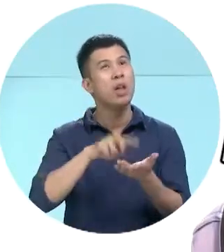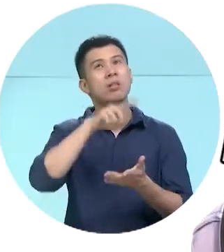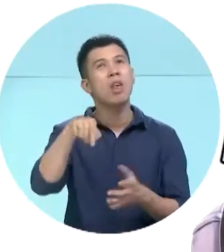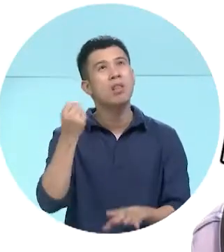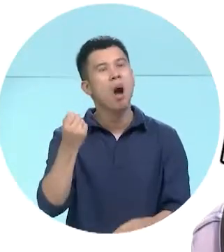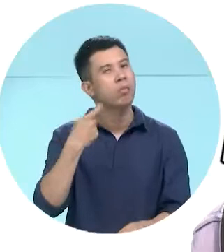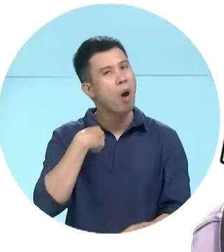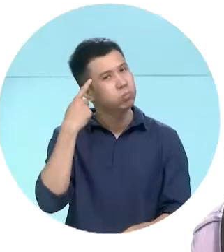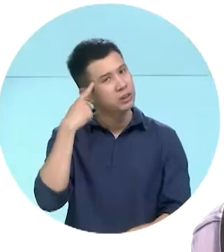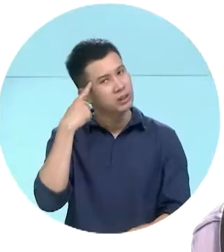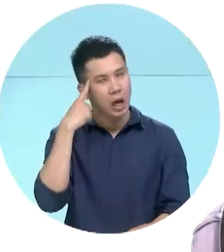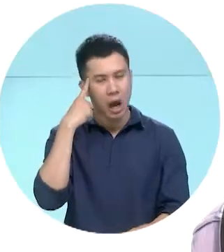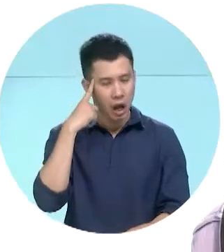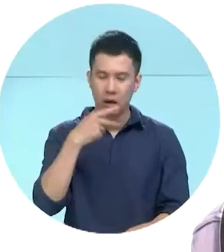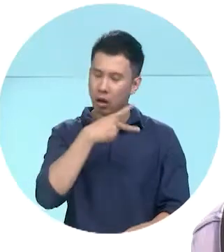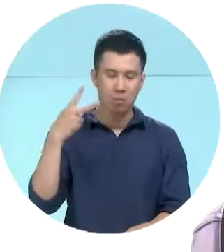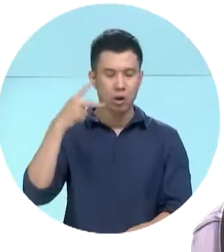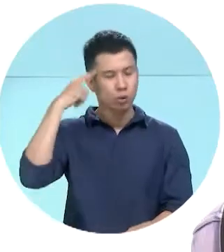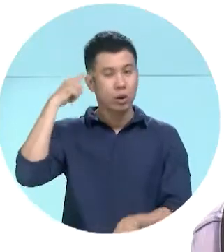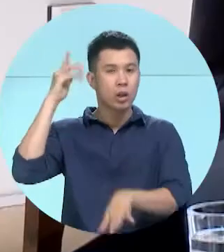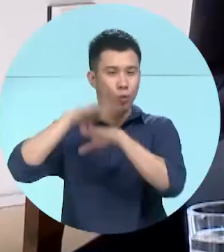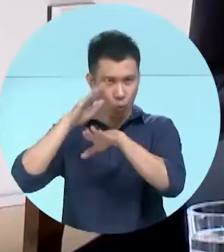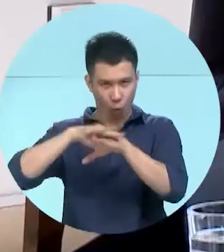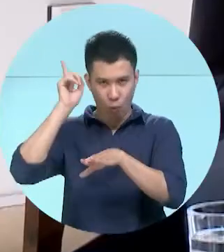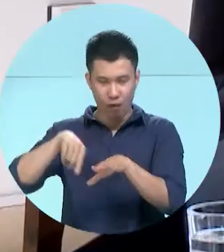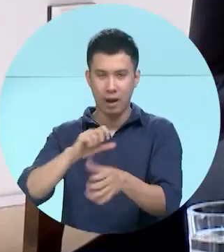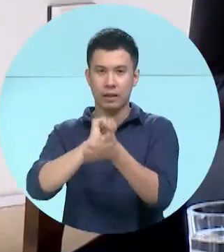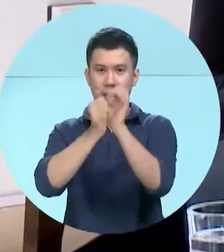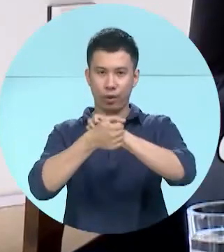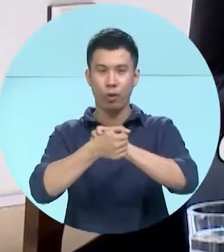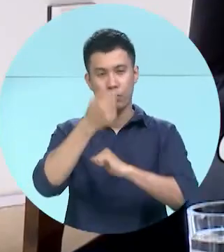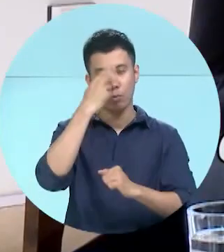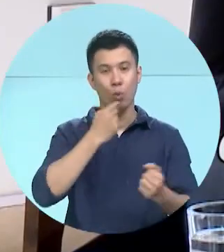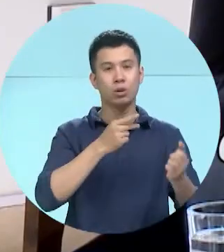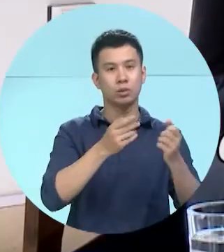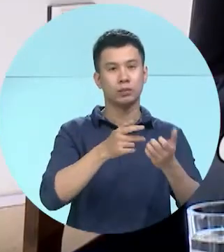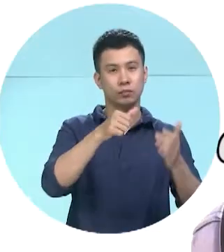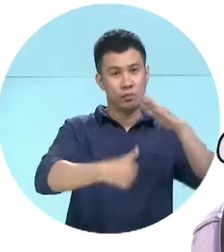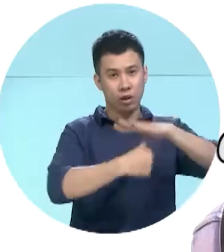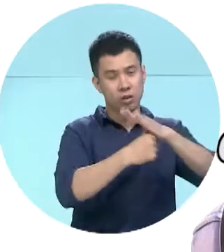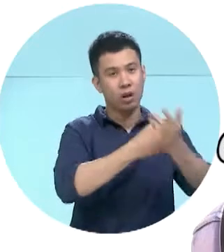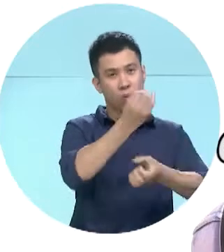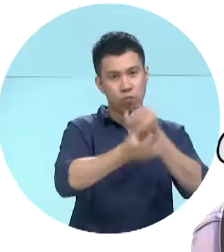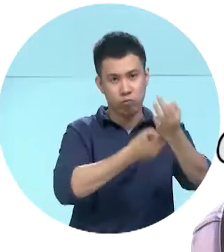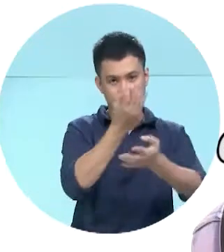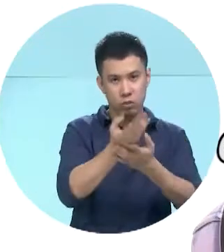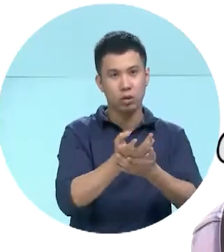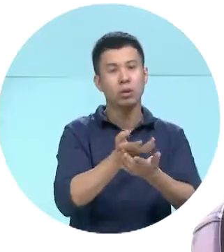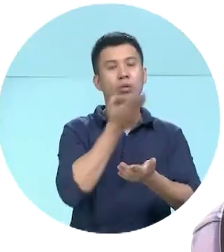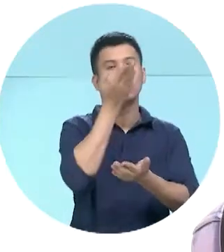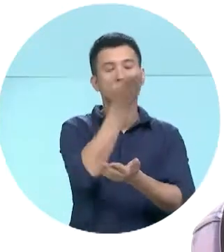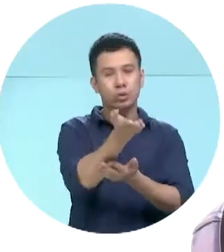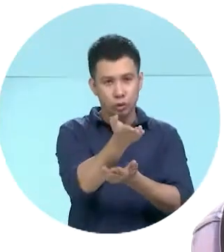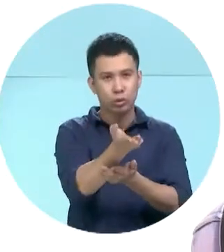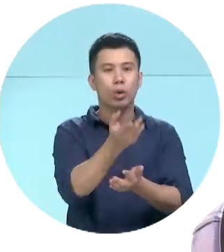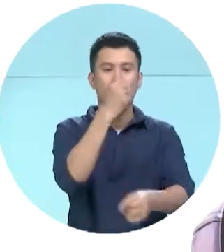many different places that we don't expect them to work, and think through how their business can